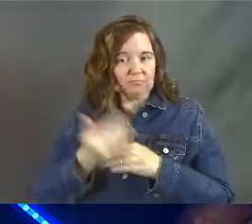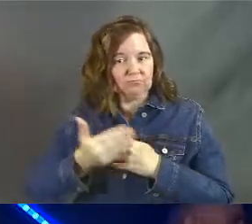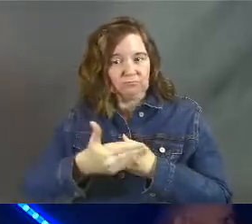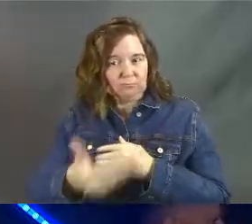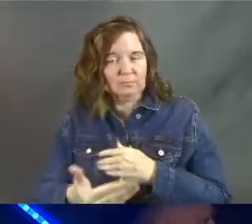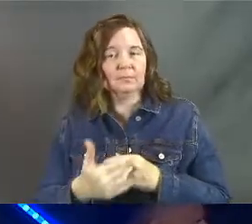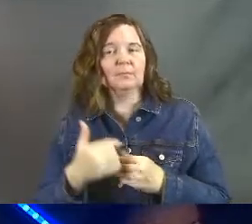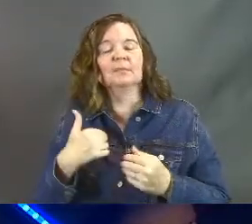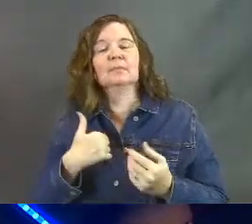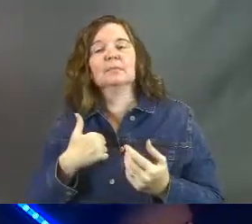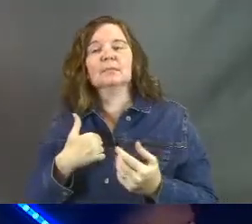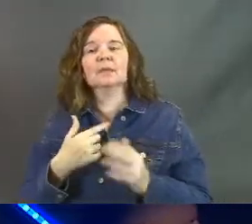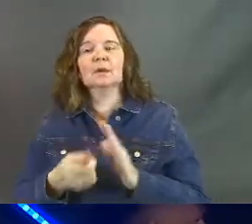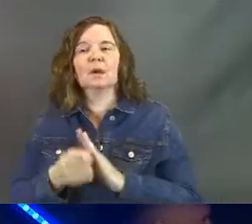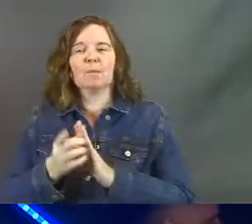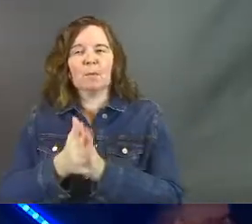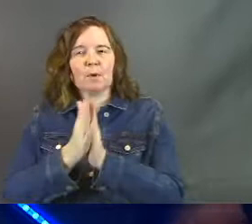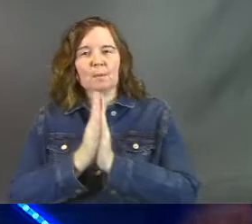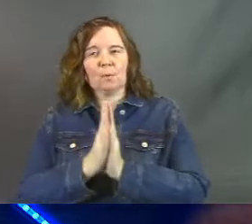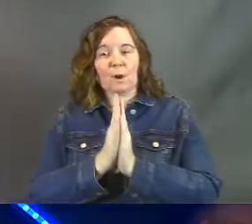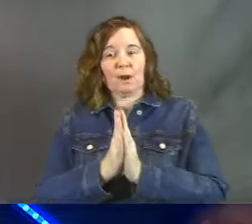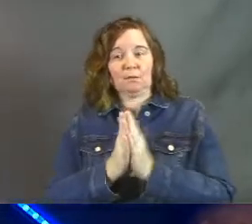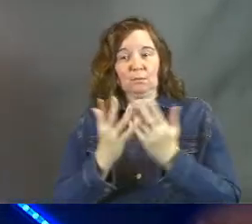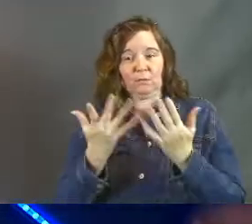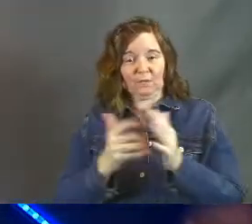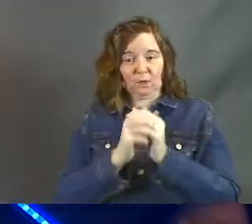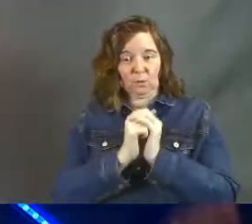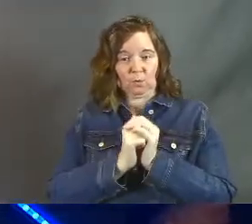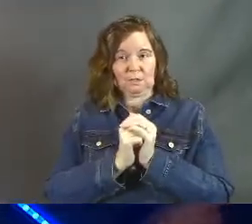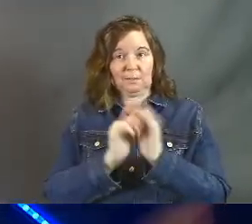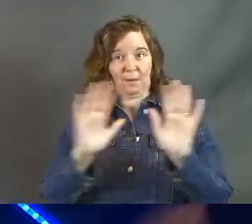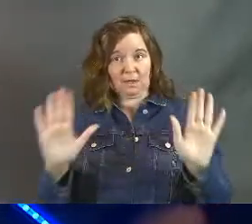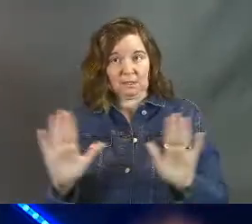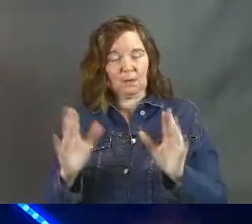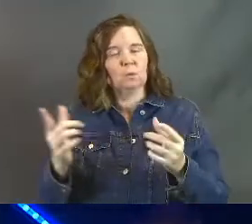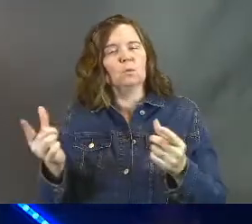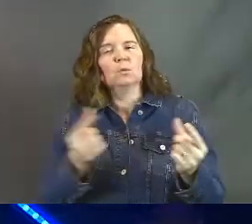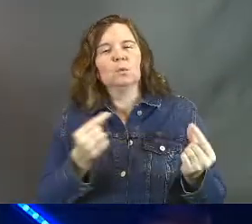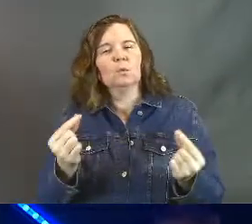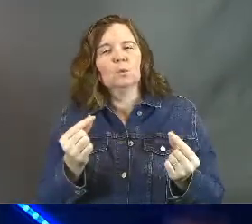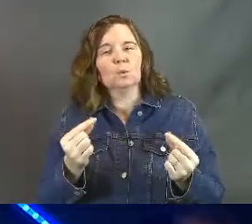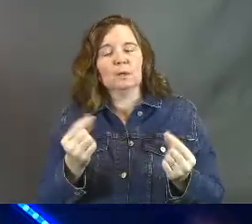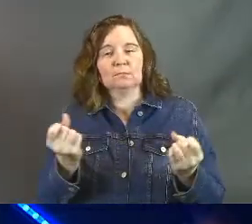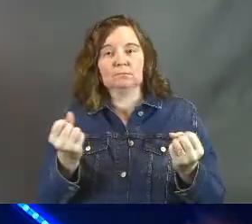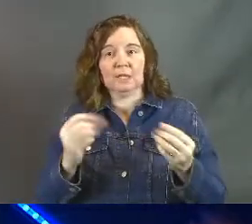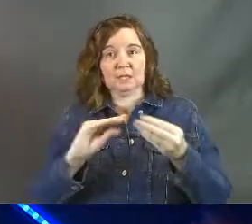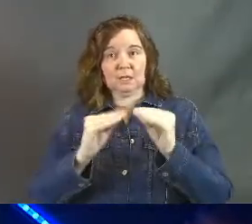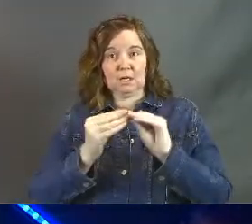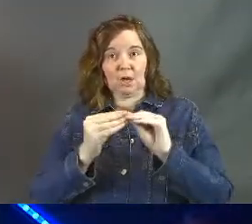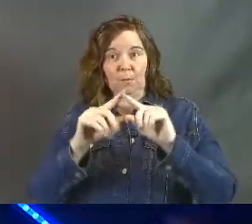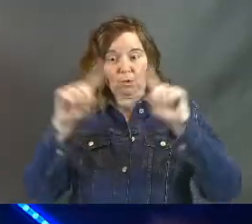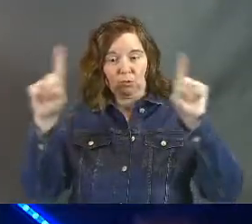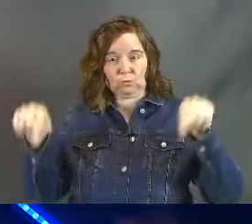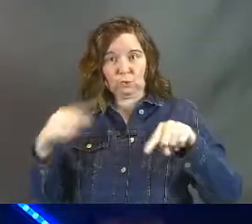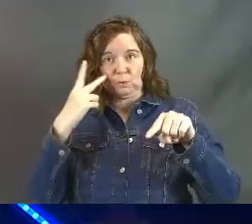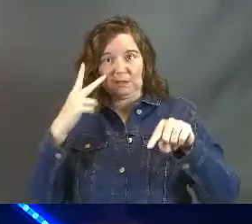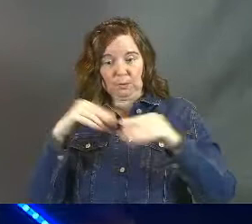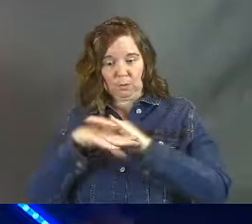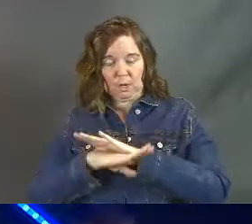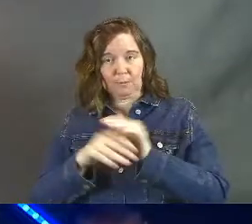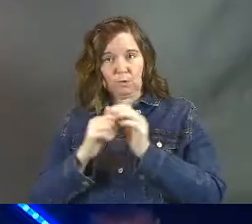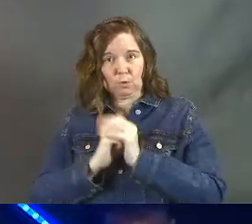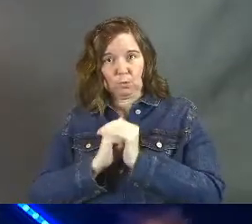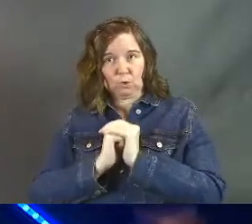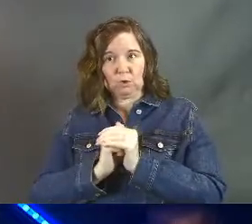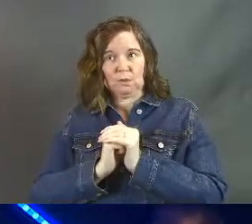going. We're going to have a moment of prayer right after worship every Sunday. And so what we've been doing is there's a number on the screen that you can see when you come in during